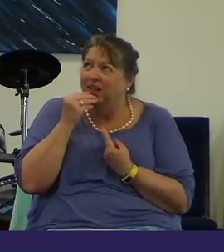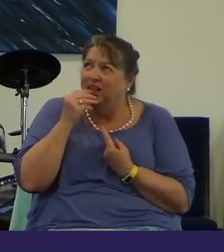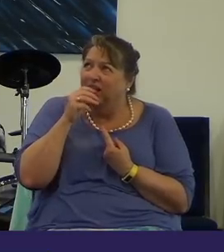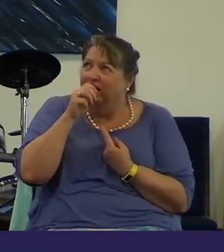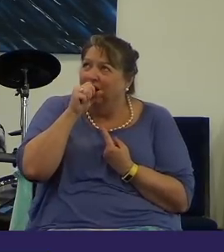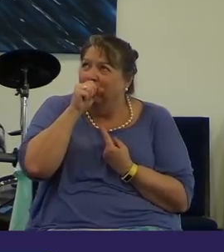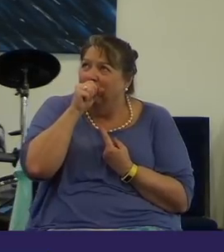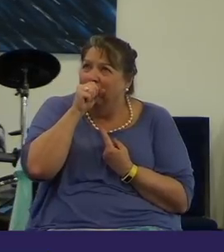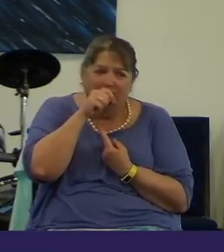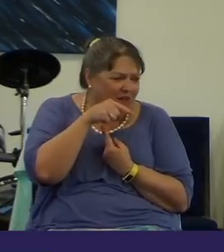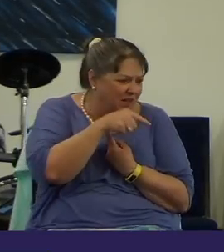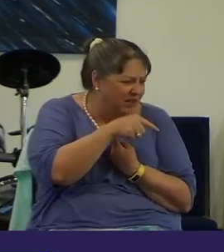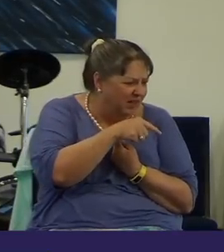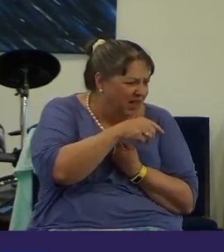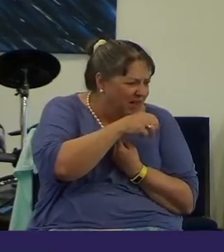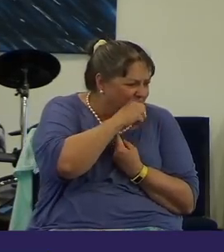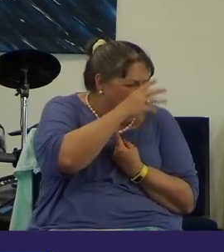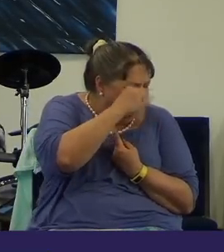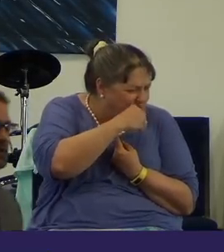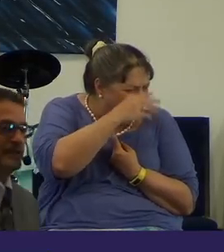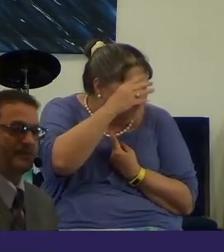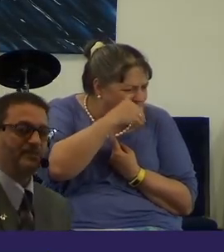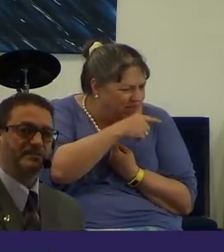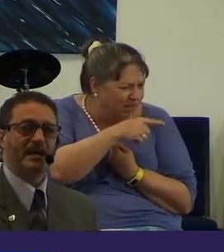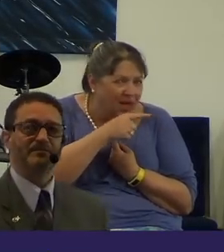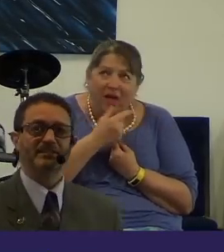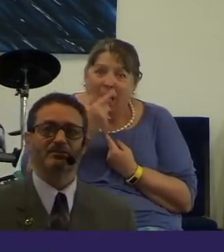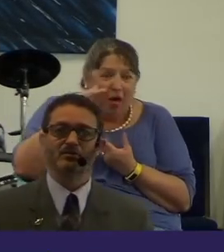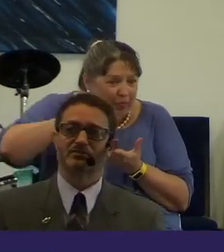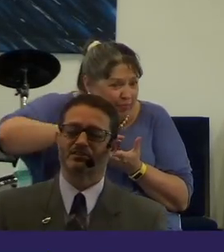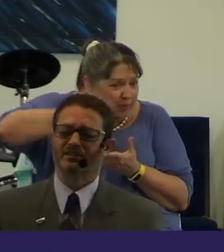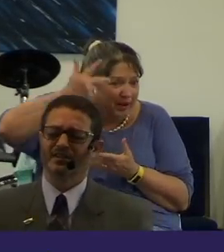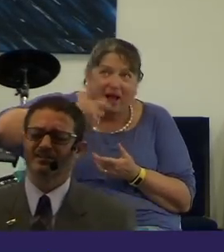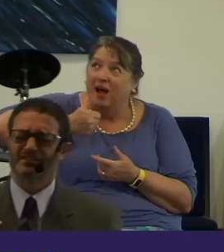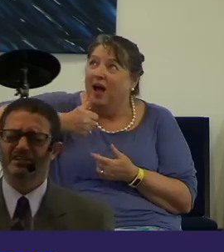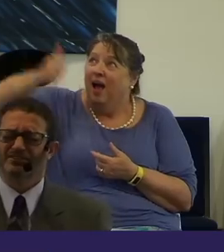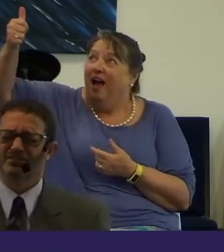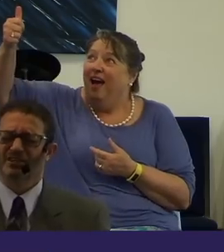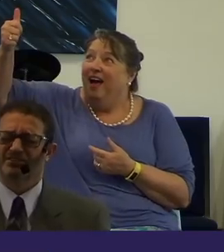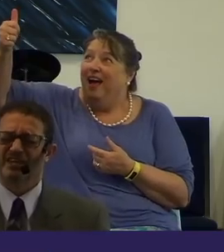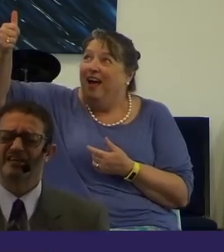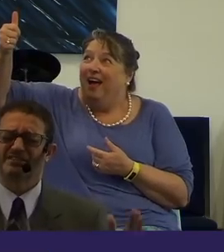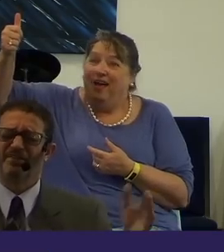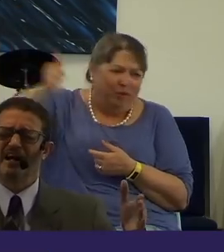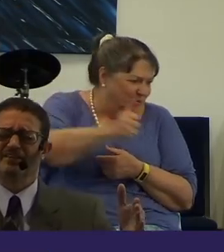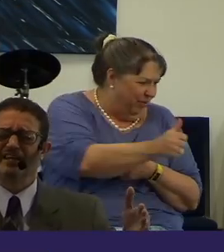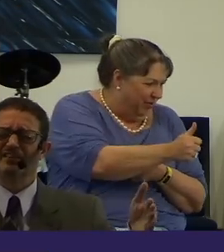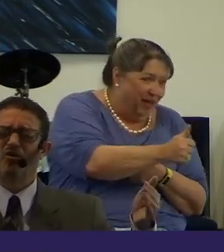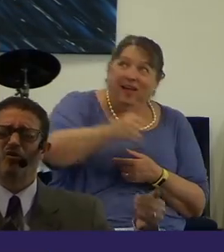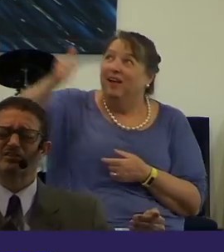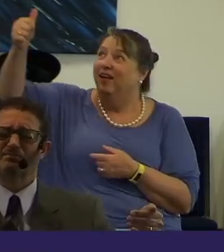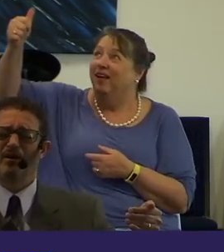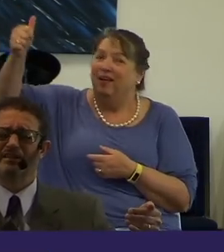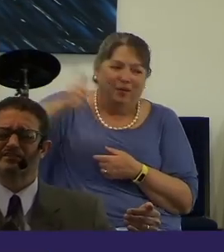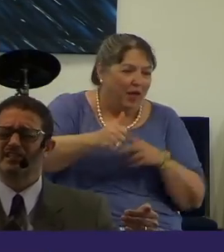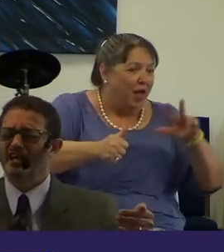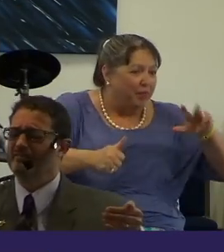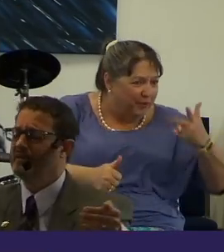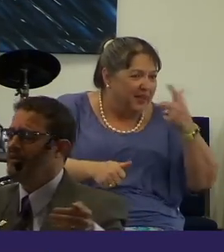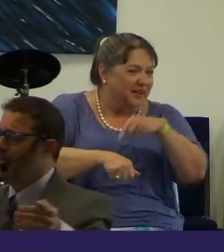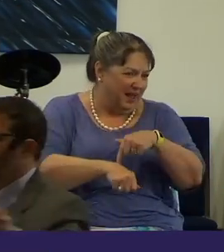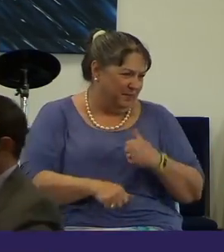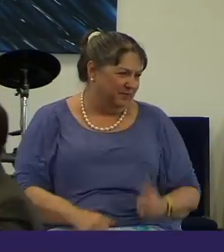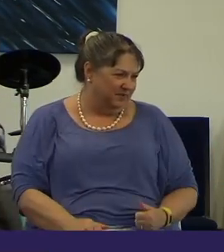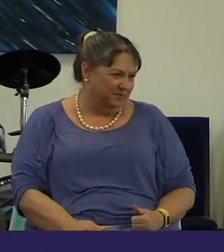And three times he goes to the Father. Three times he goes to his Father. He calls upon his